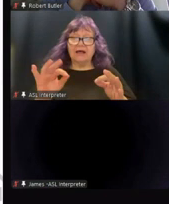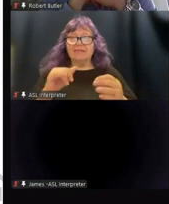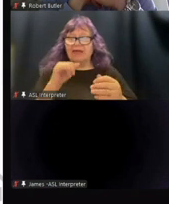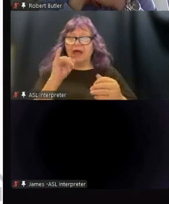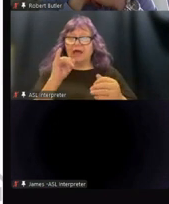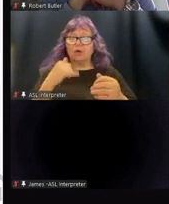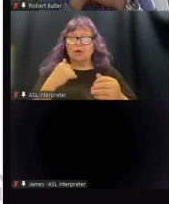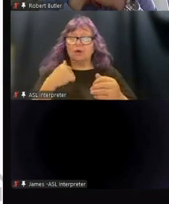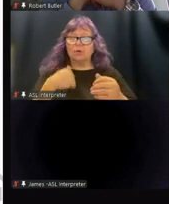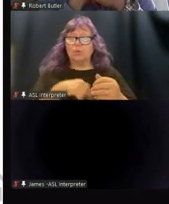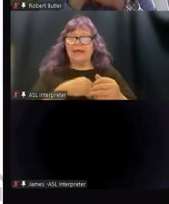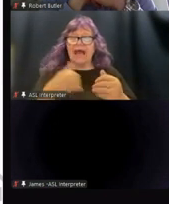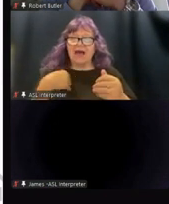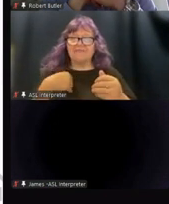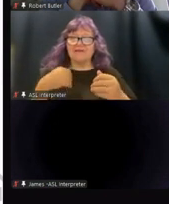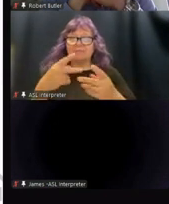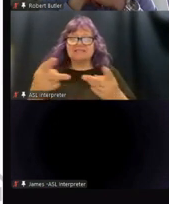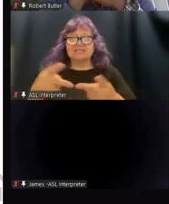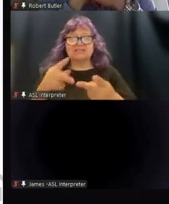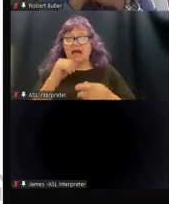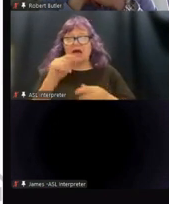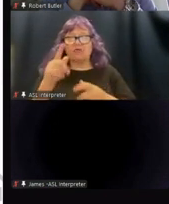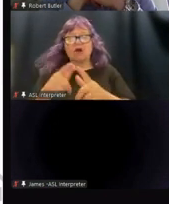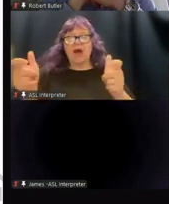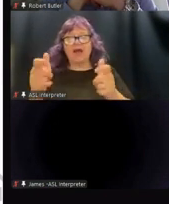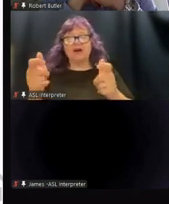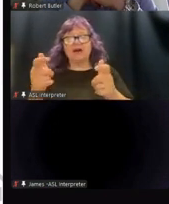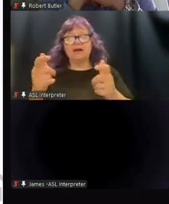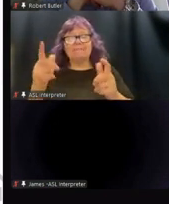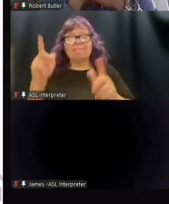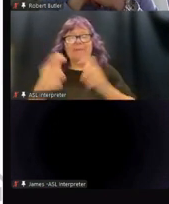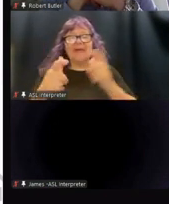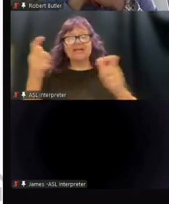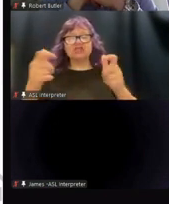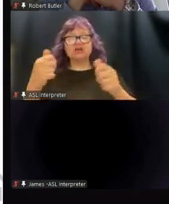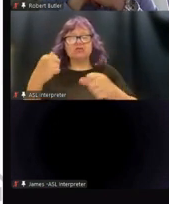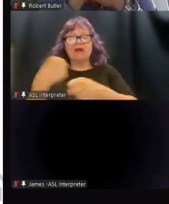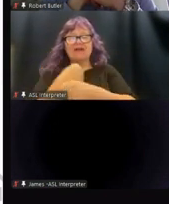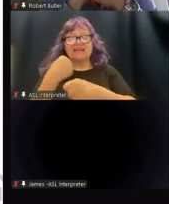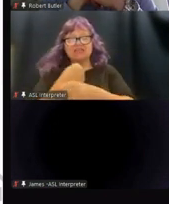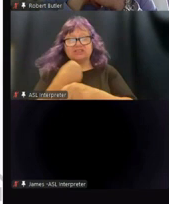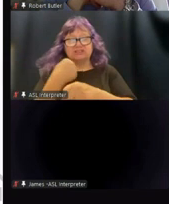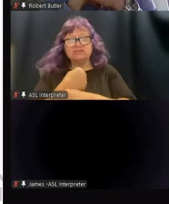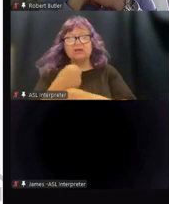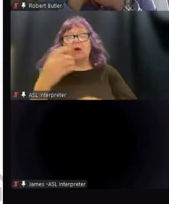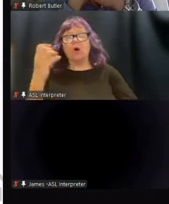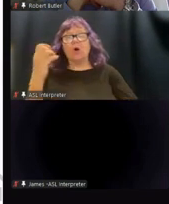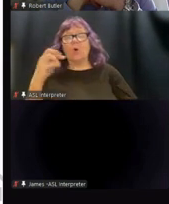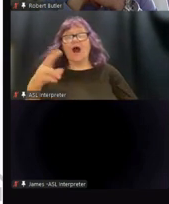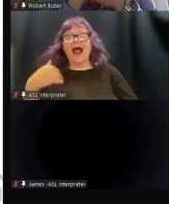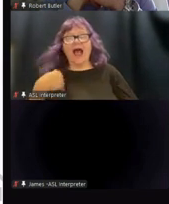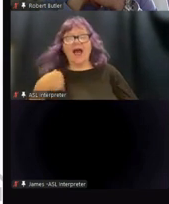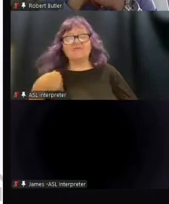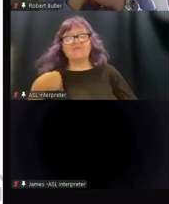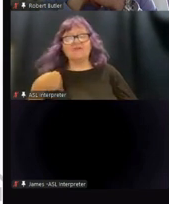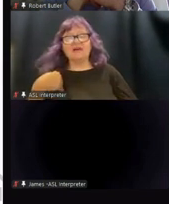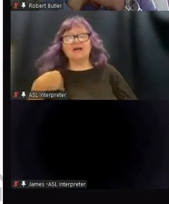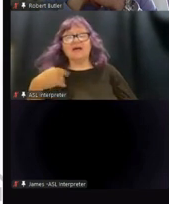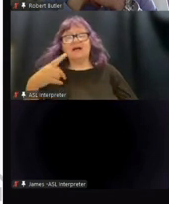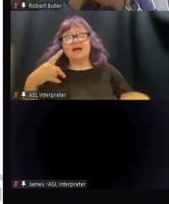require major vertical circulation or have very